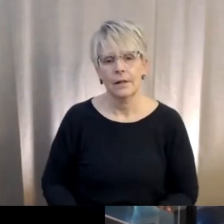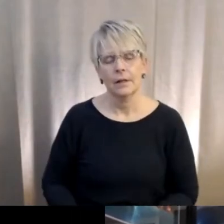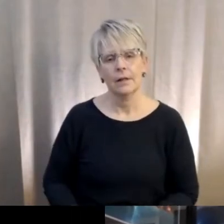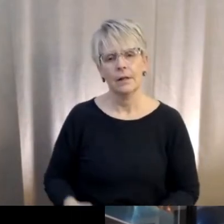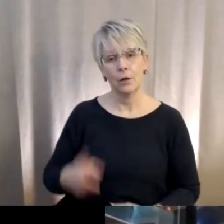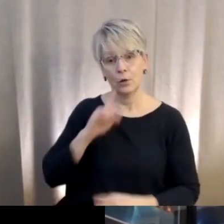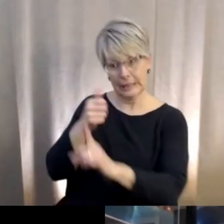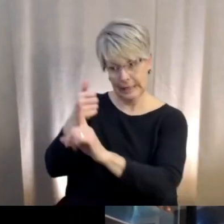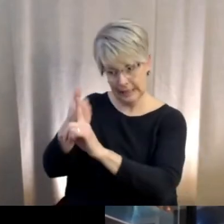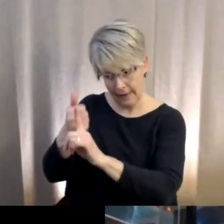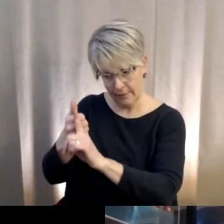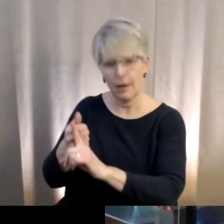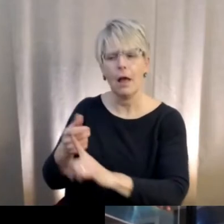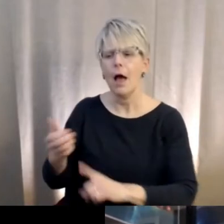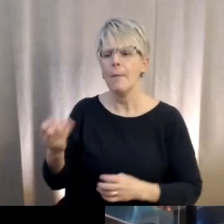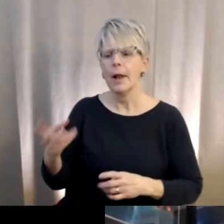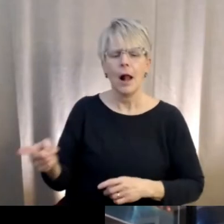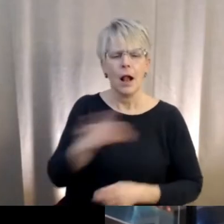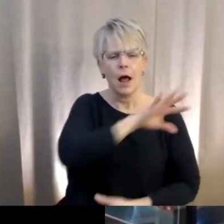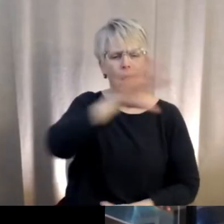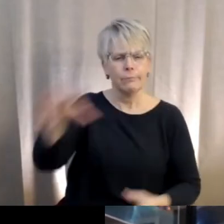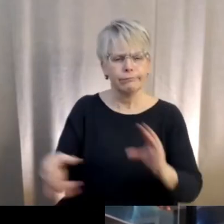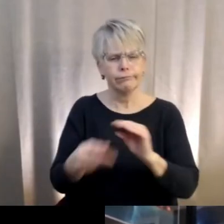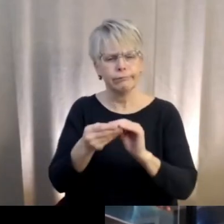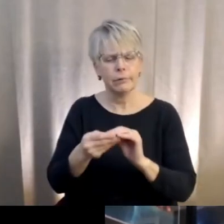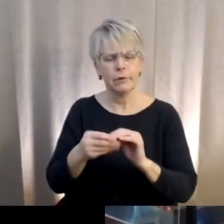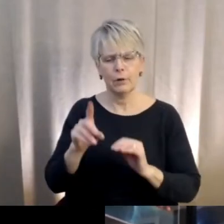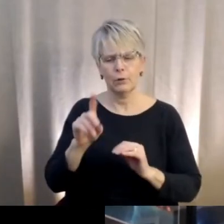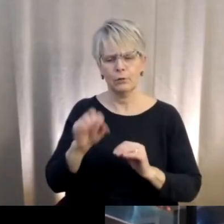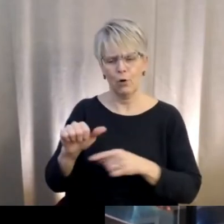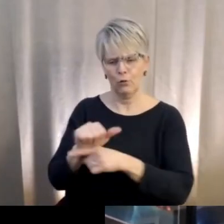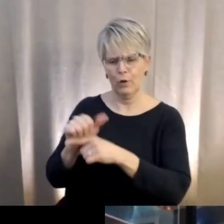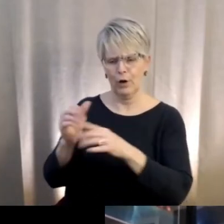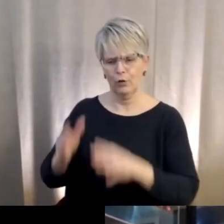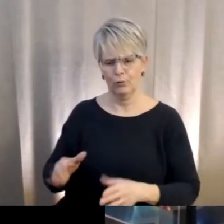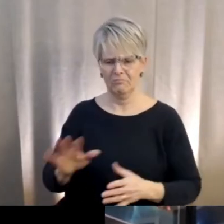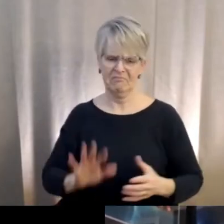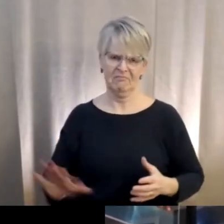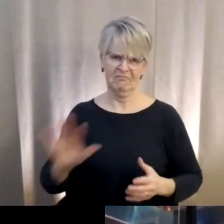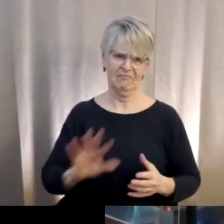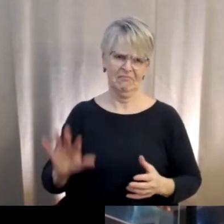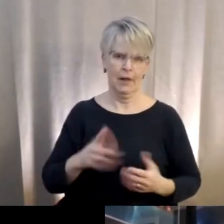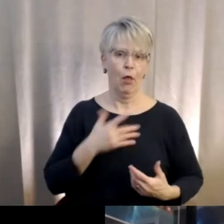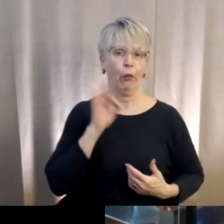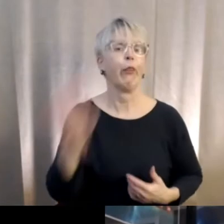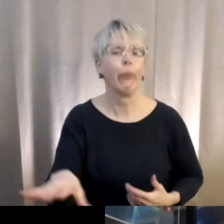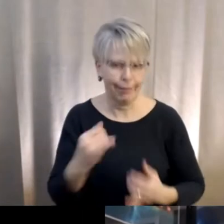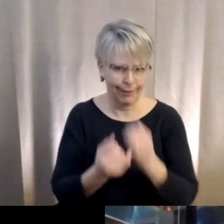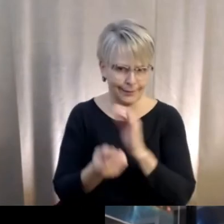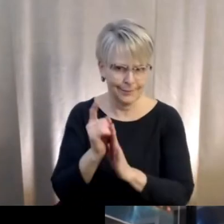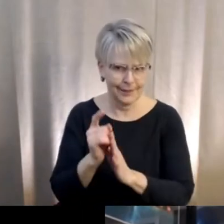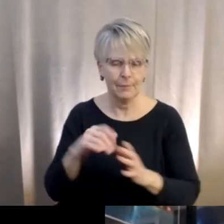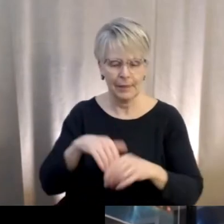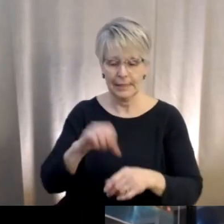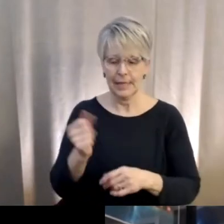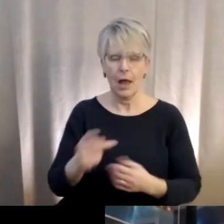yourself, service trainers do we have, ish, because I'm springing the question on you, but in